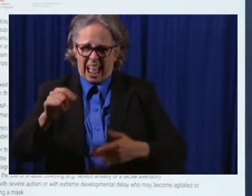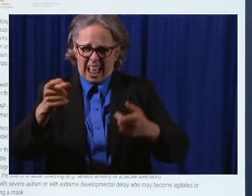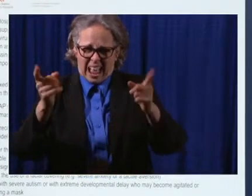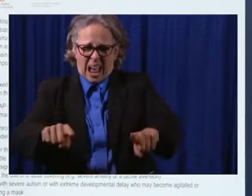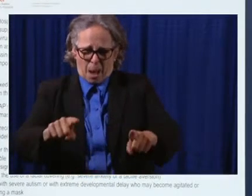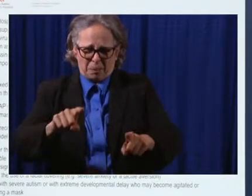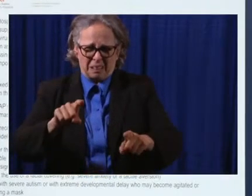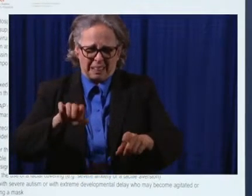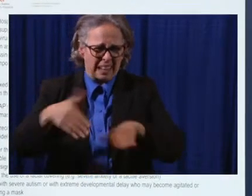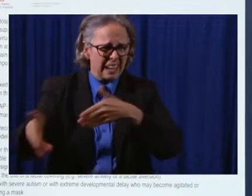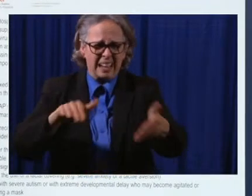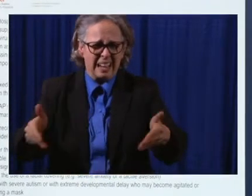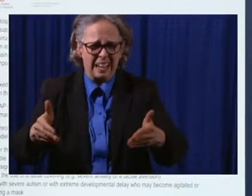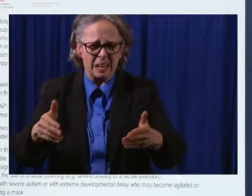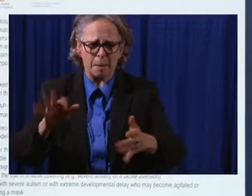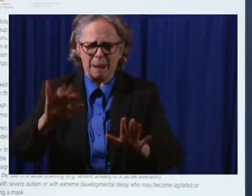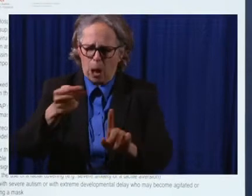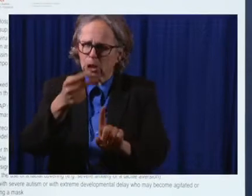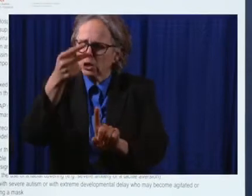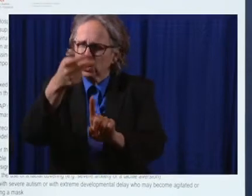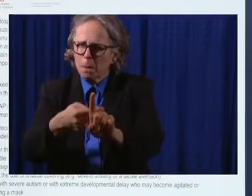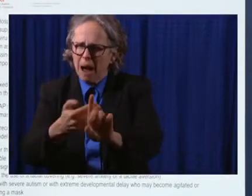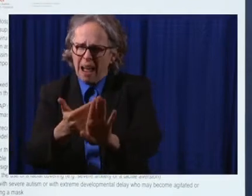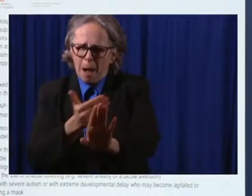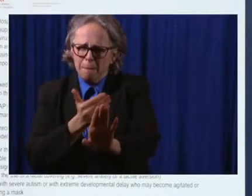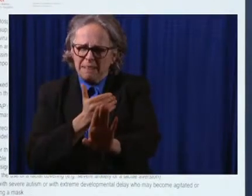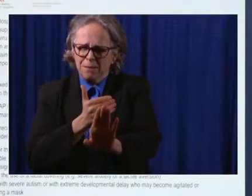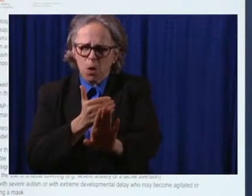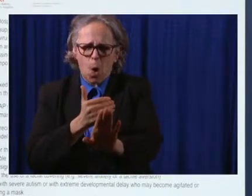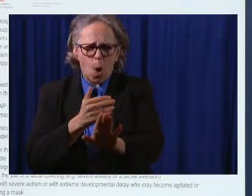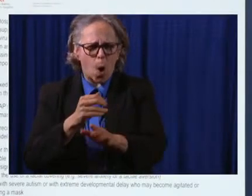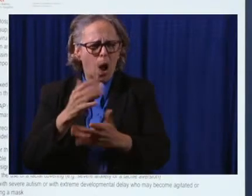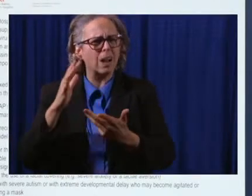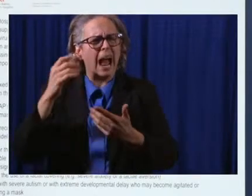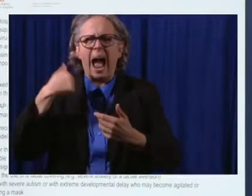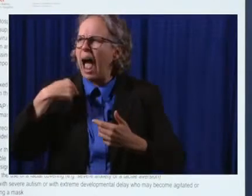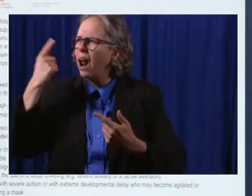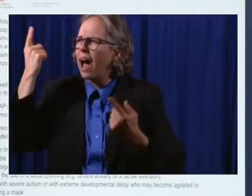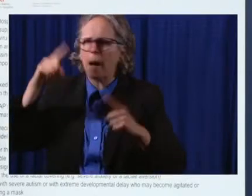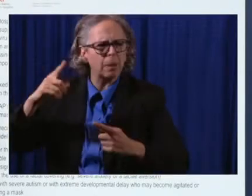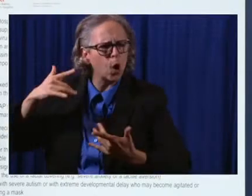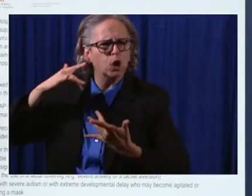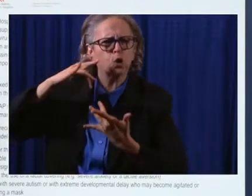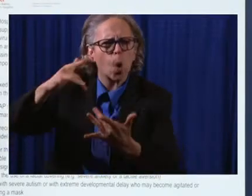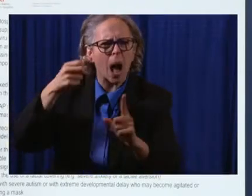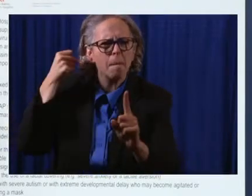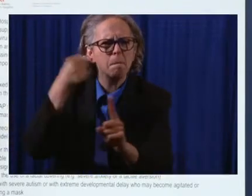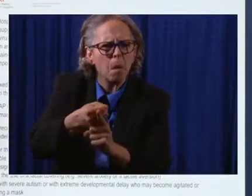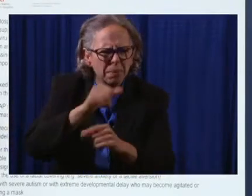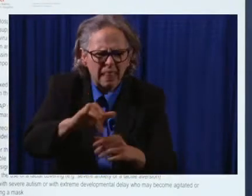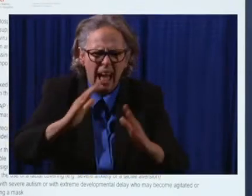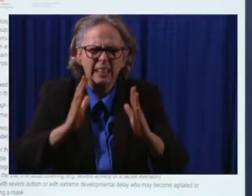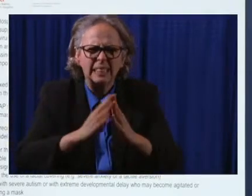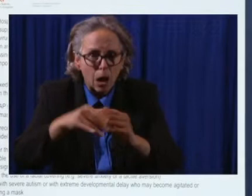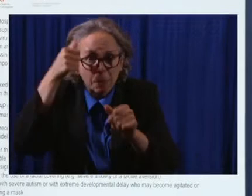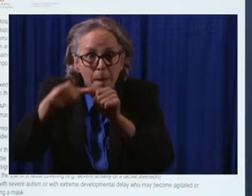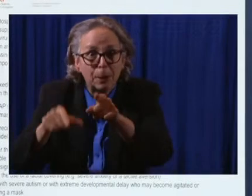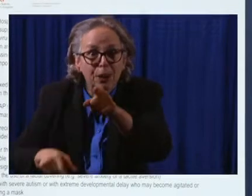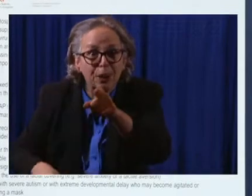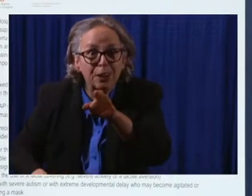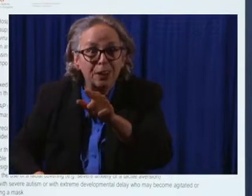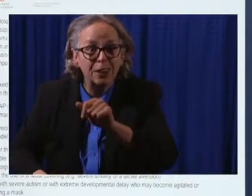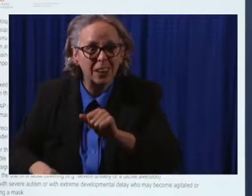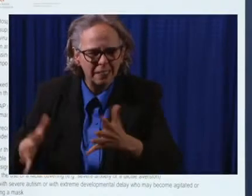area, causing a great deal of damage to a number of people's homes, over 900 homes